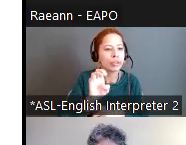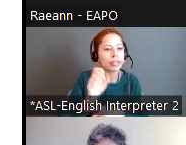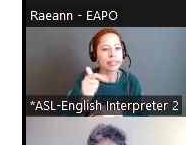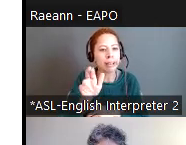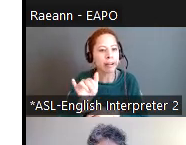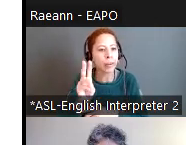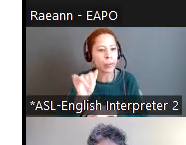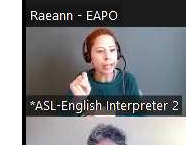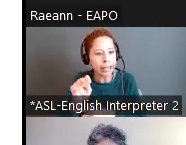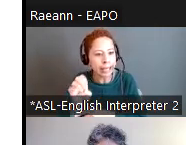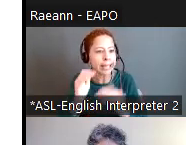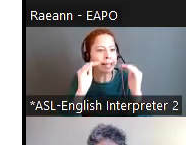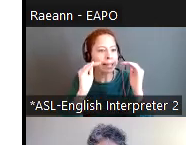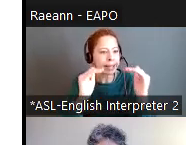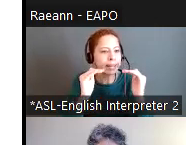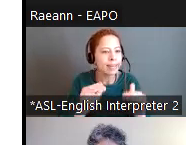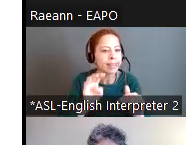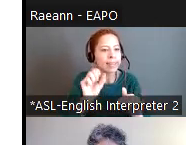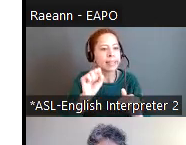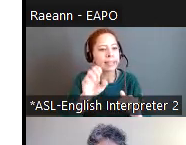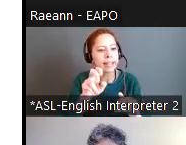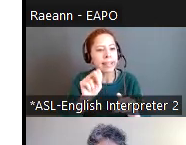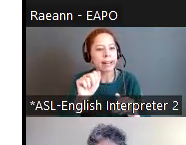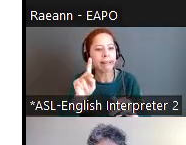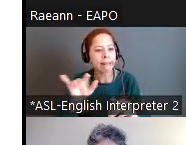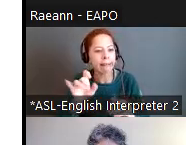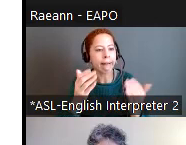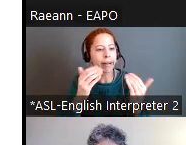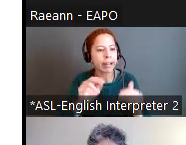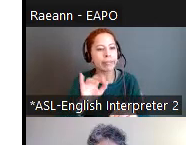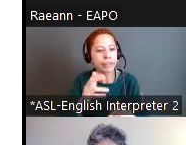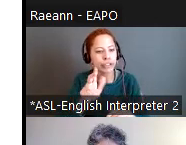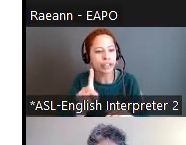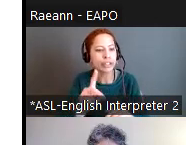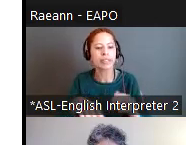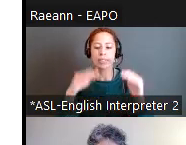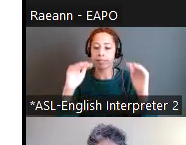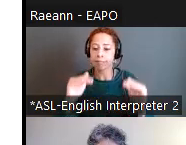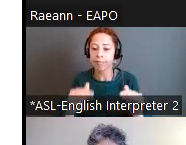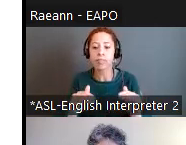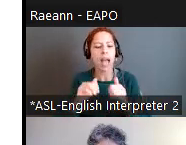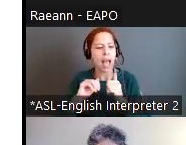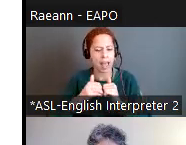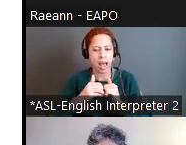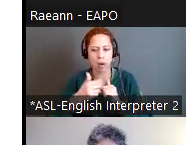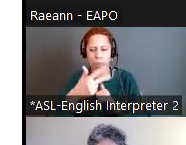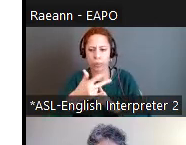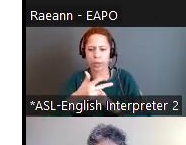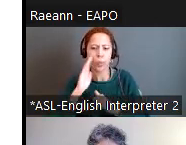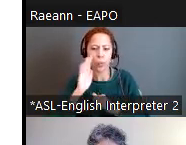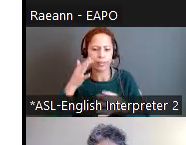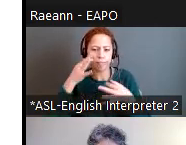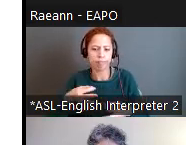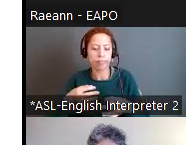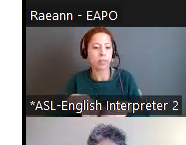Grayson. So they're all working together, and then how they're going to make the decision. So they're working jointly and severally. So